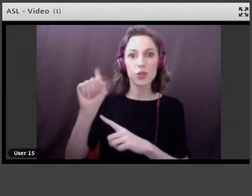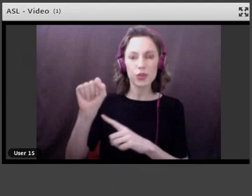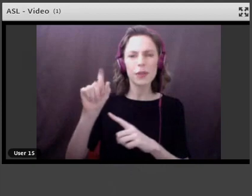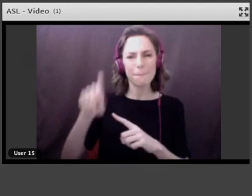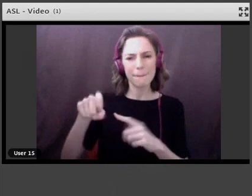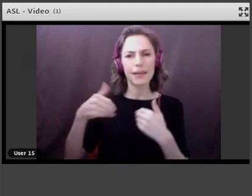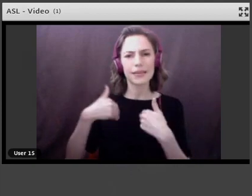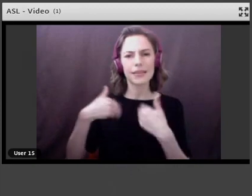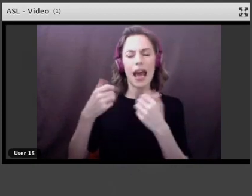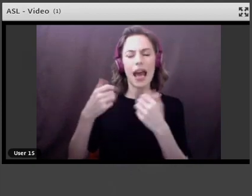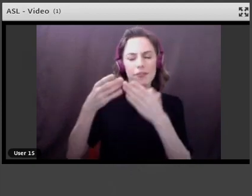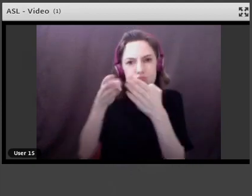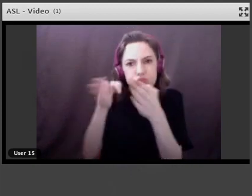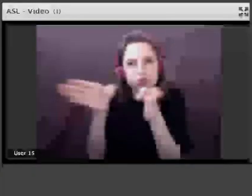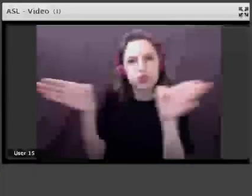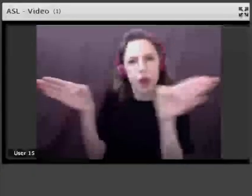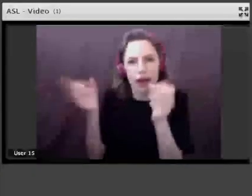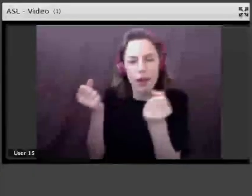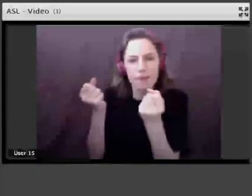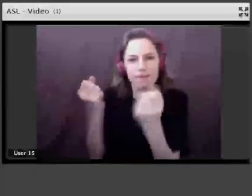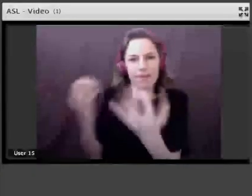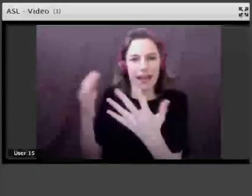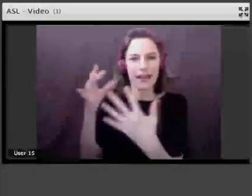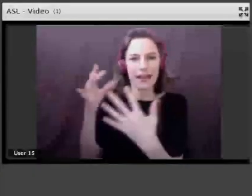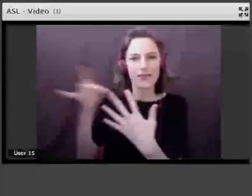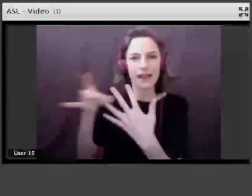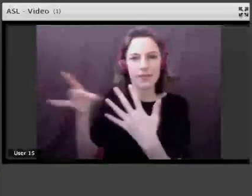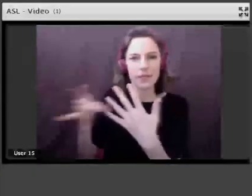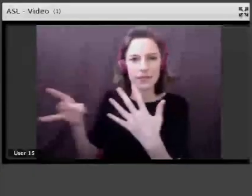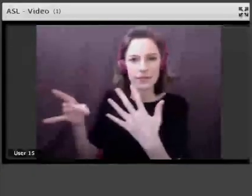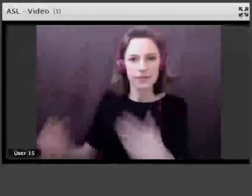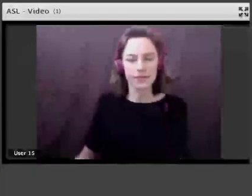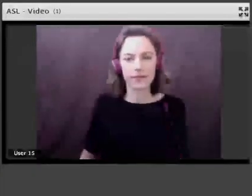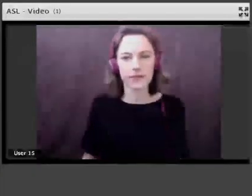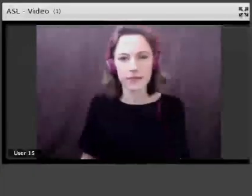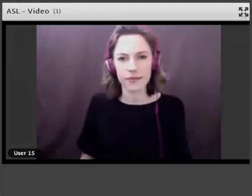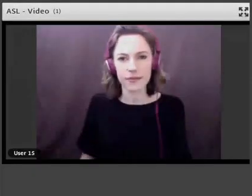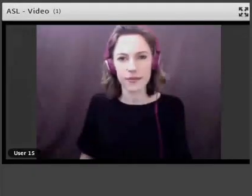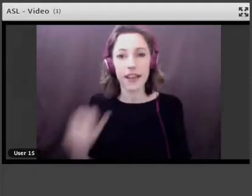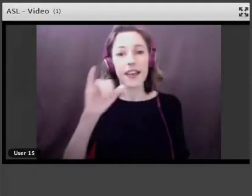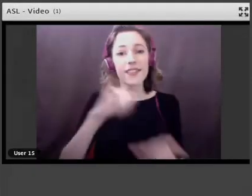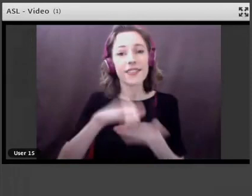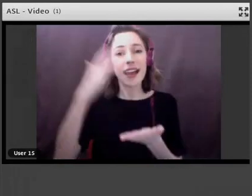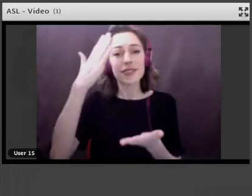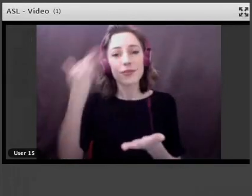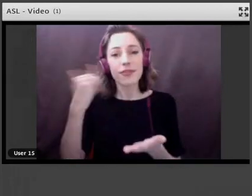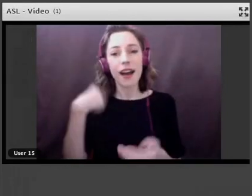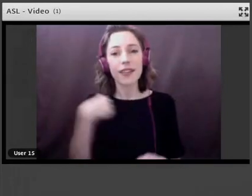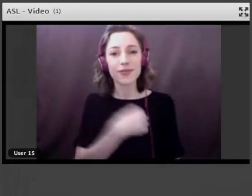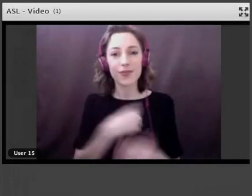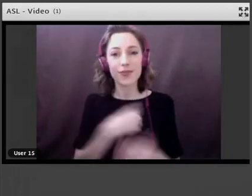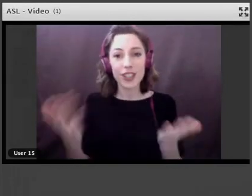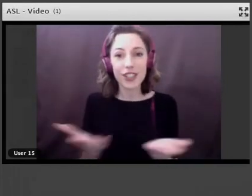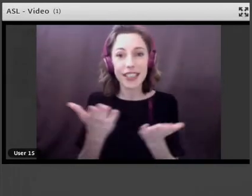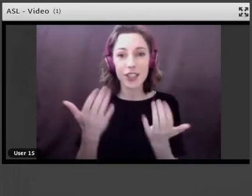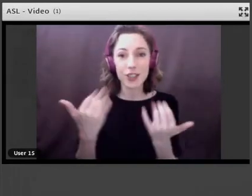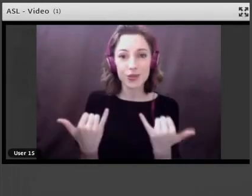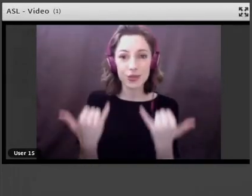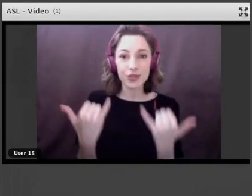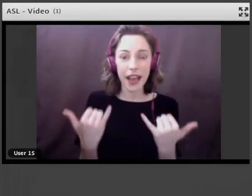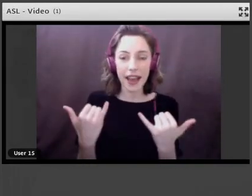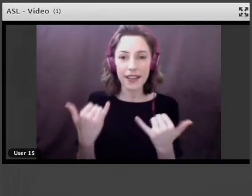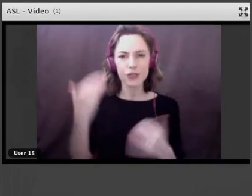be thinking about that selection of tools and selecting those tools to meet